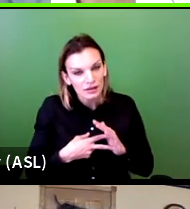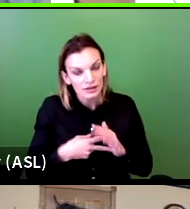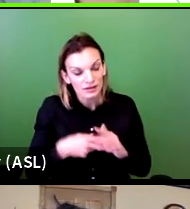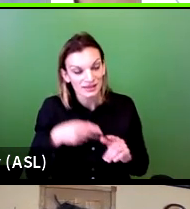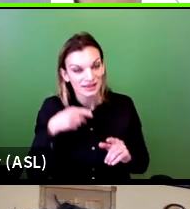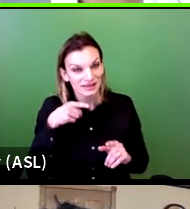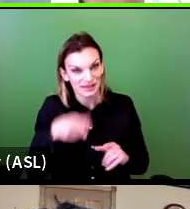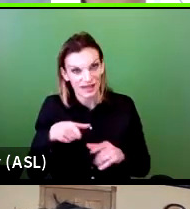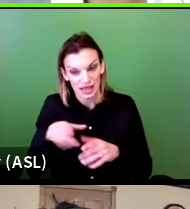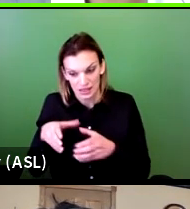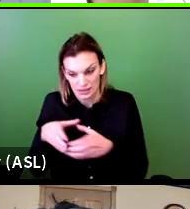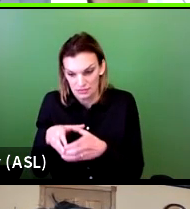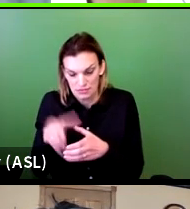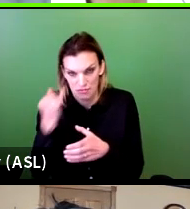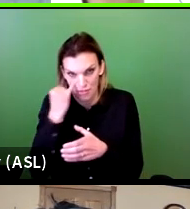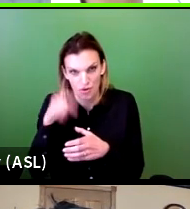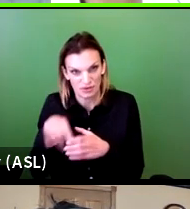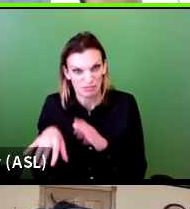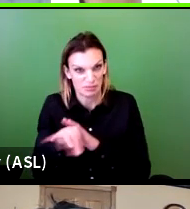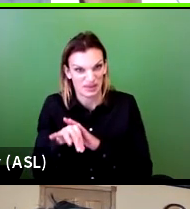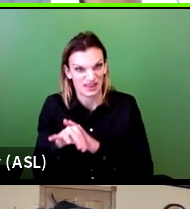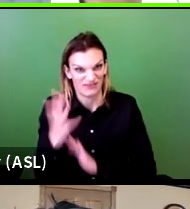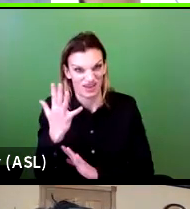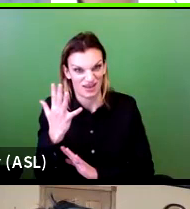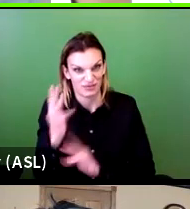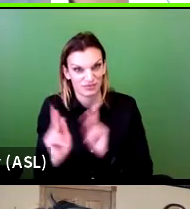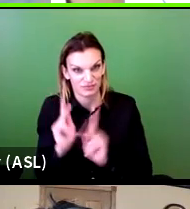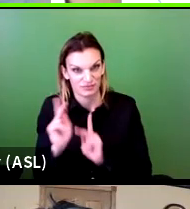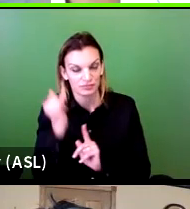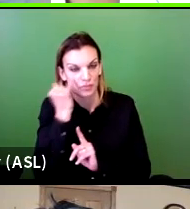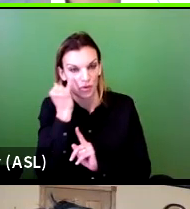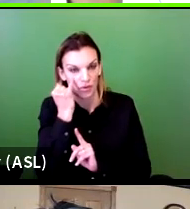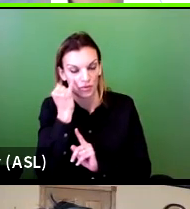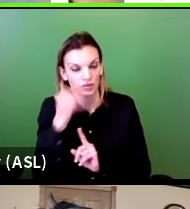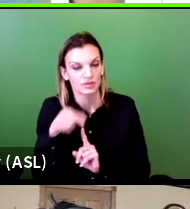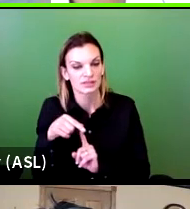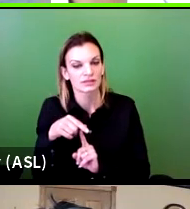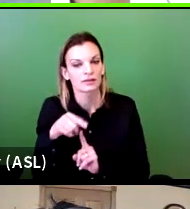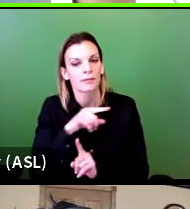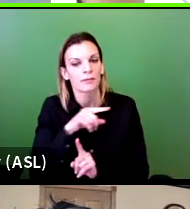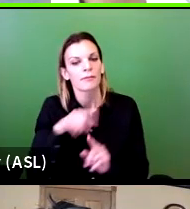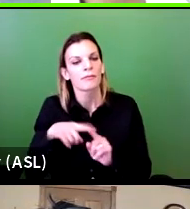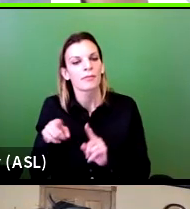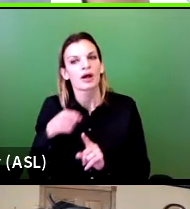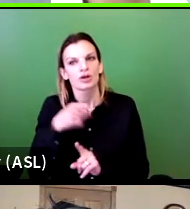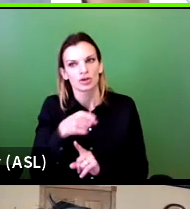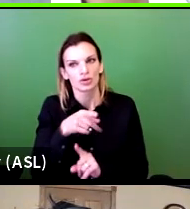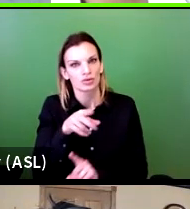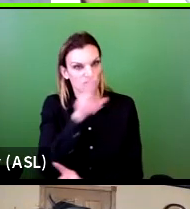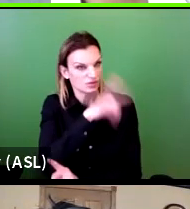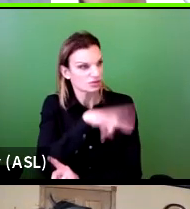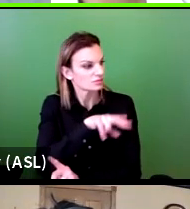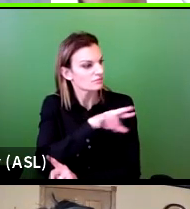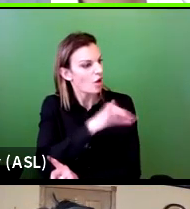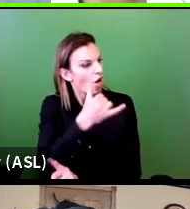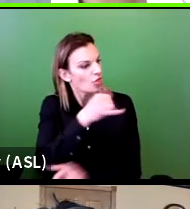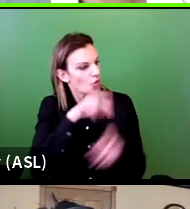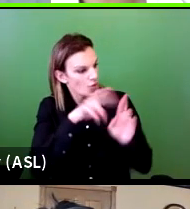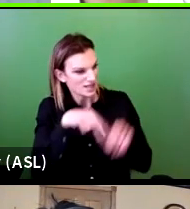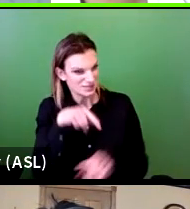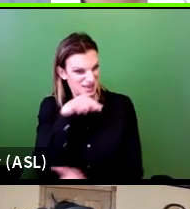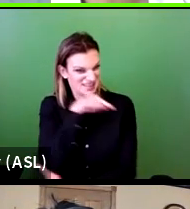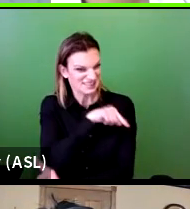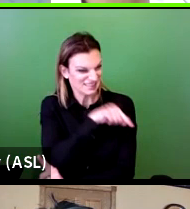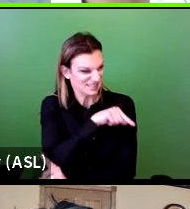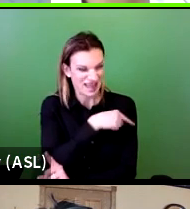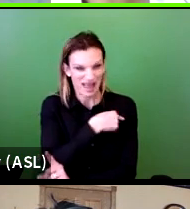subcommittee say picks 5 people that they feel would be the best, but you reviewed the resumes and you saw a 6th person that you think was the